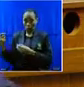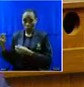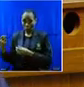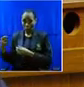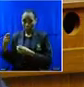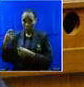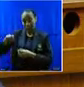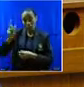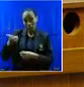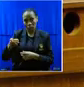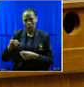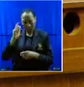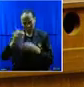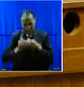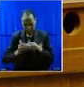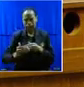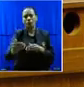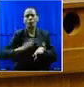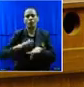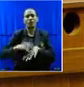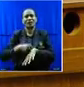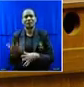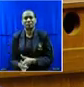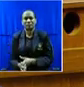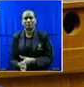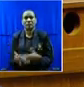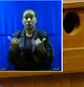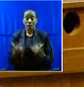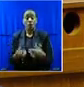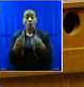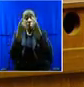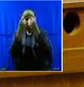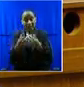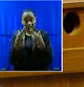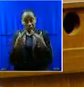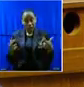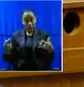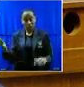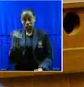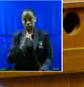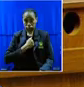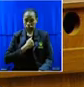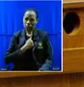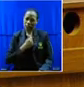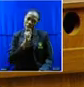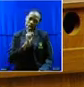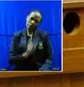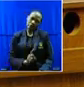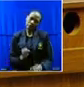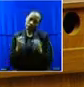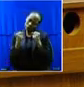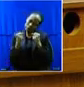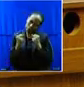The stretched nature of our financial resources does make it difficult